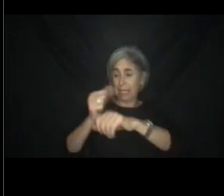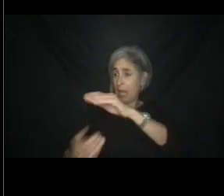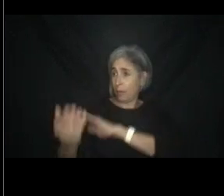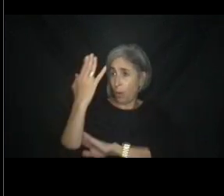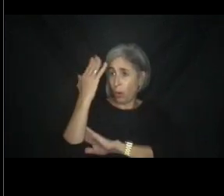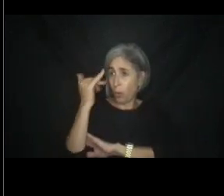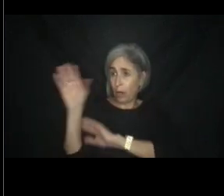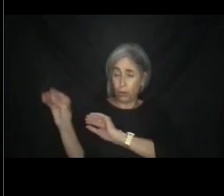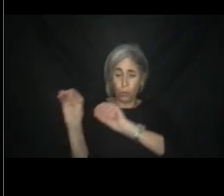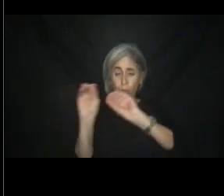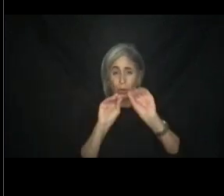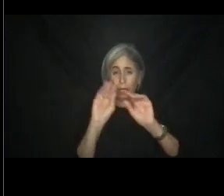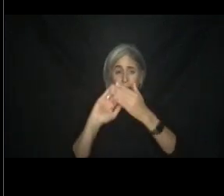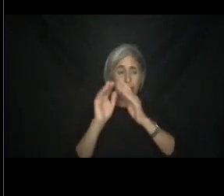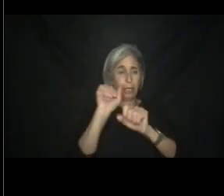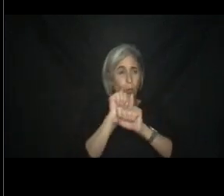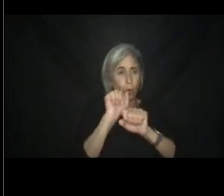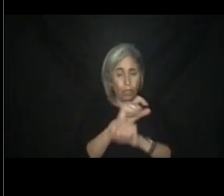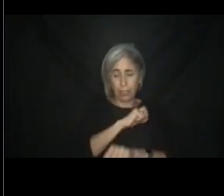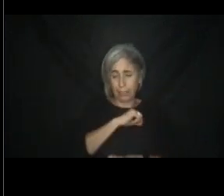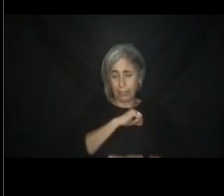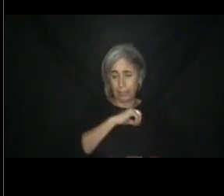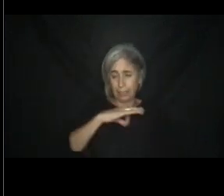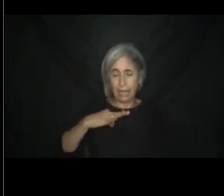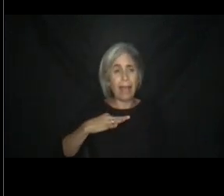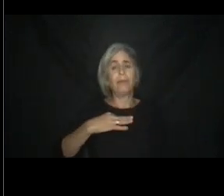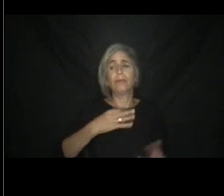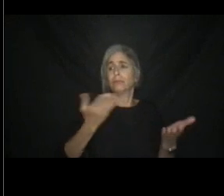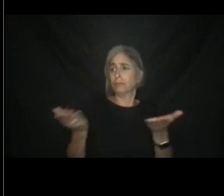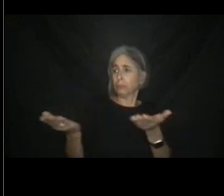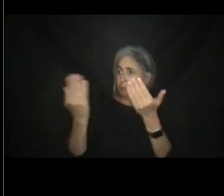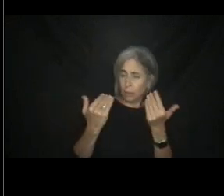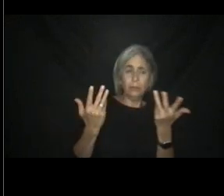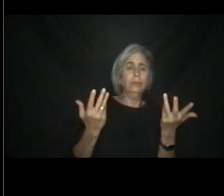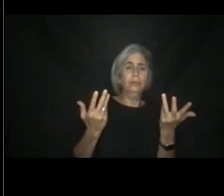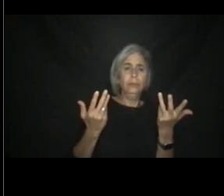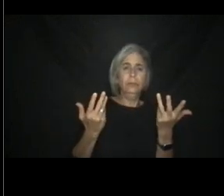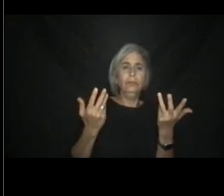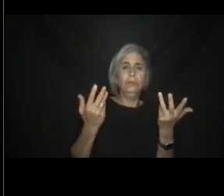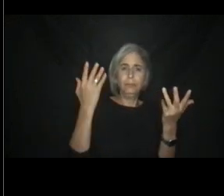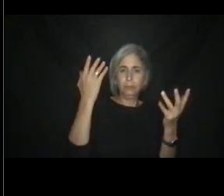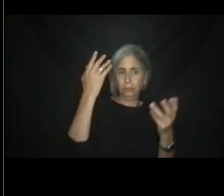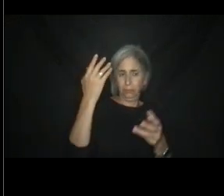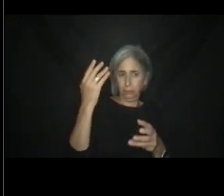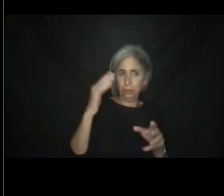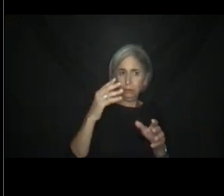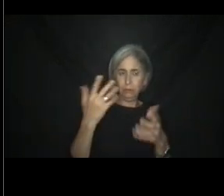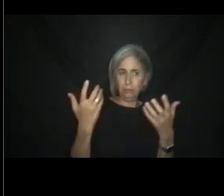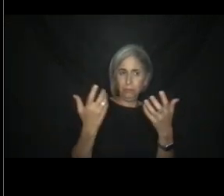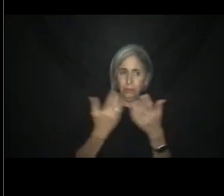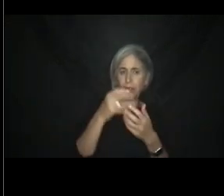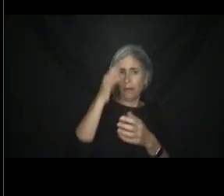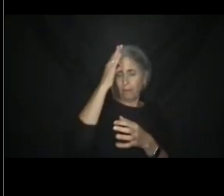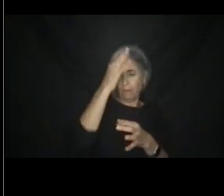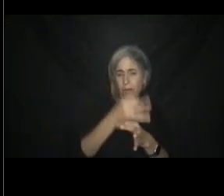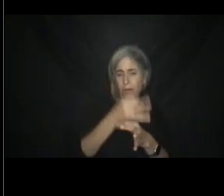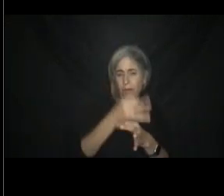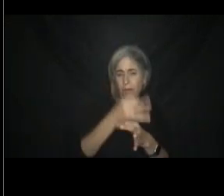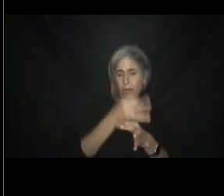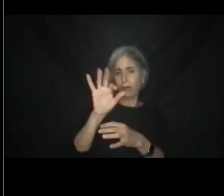city workers, city staff, just so that pastors from Faith in Florida organization, Boynton Beach Coalition